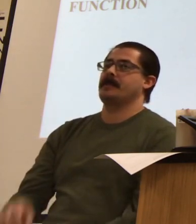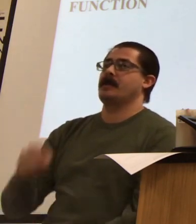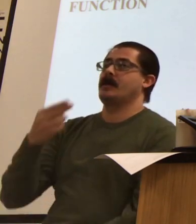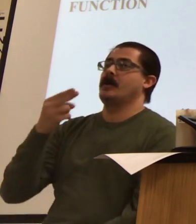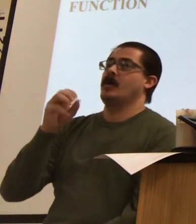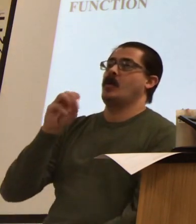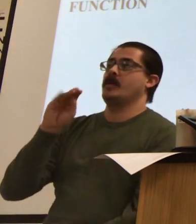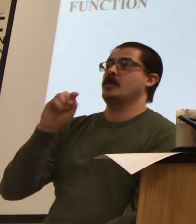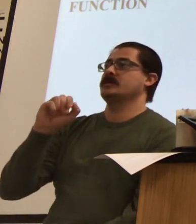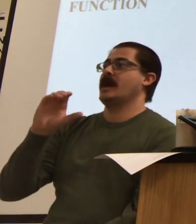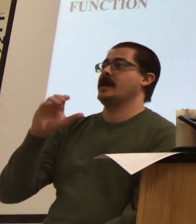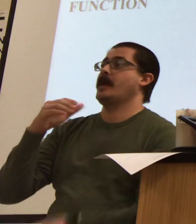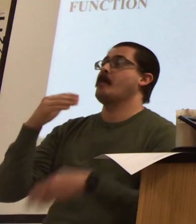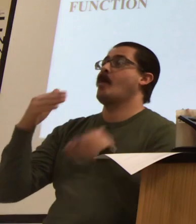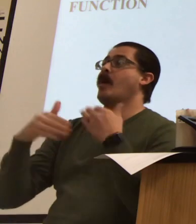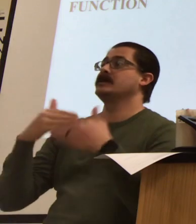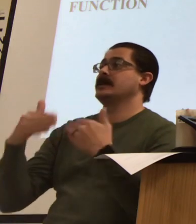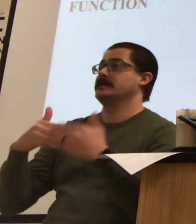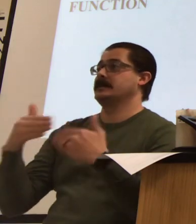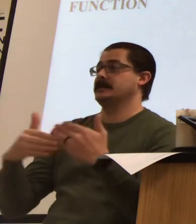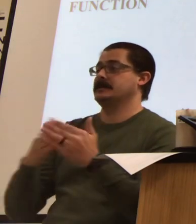processes